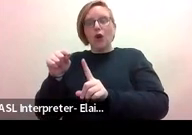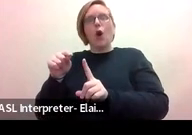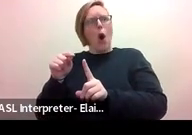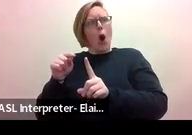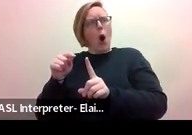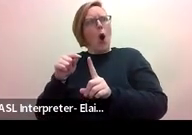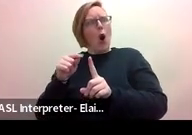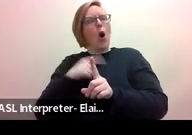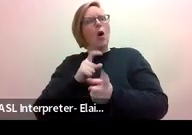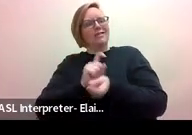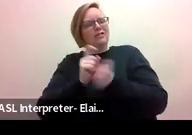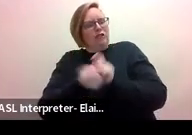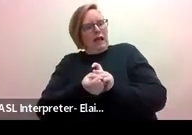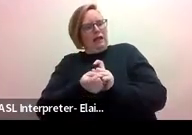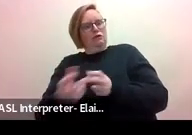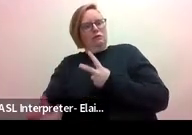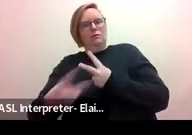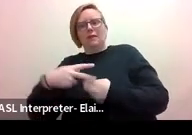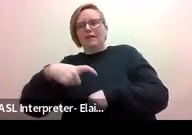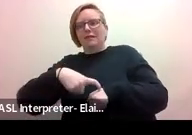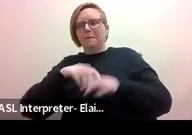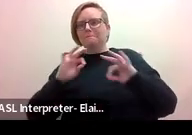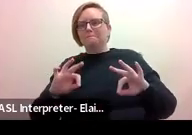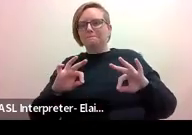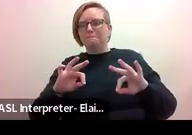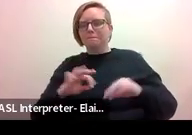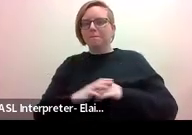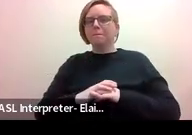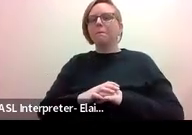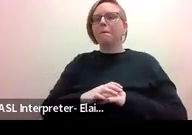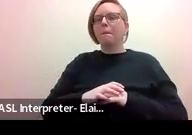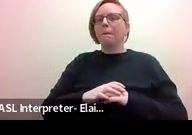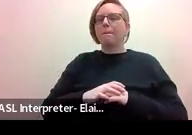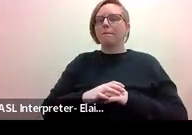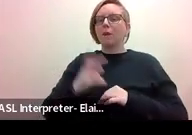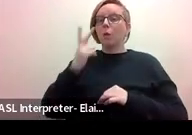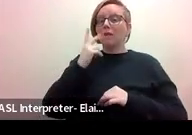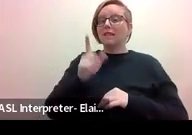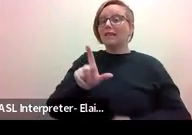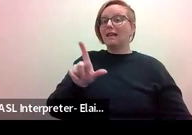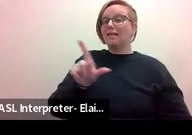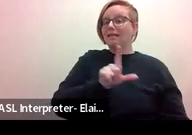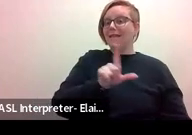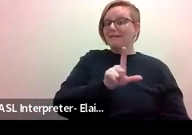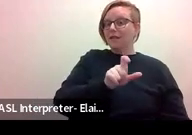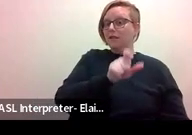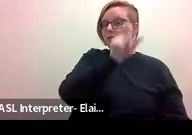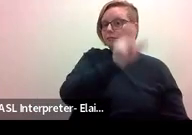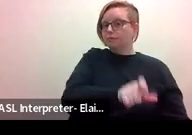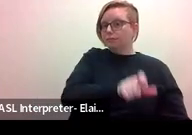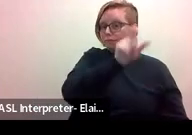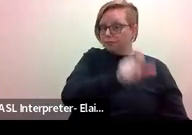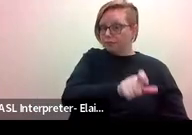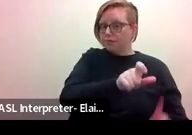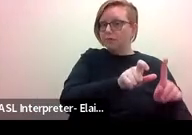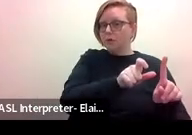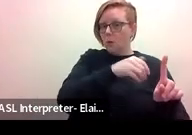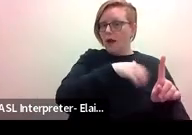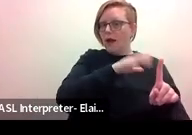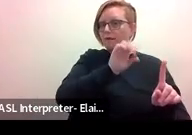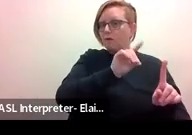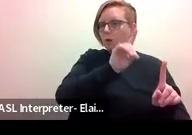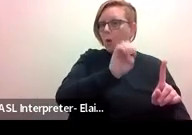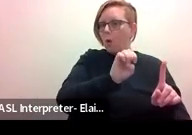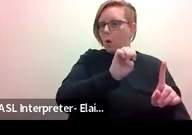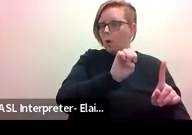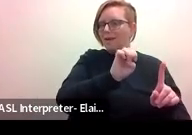time. This document highlights, if you look at the far left-hand column, it highlights the codes. These are